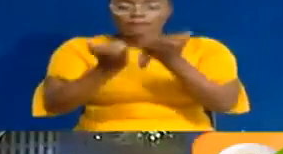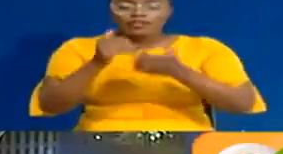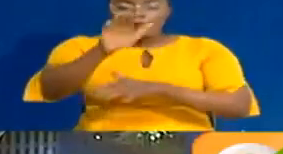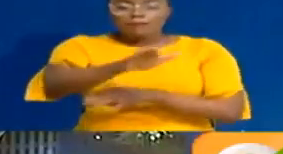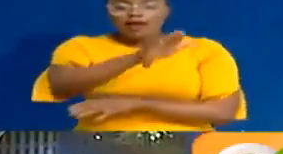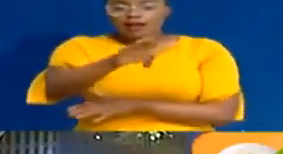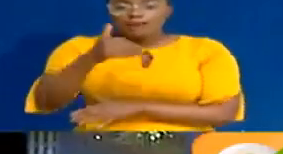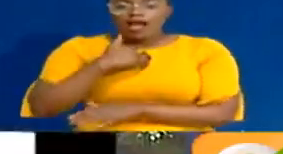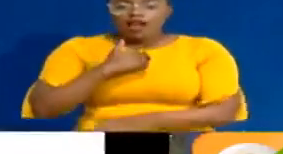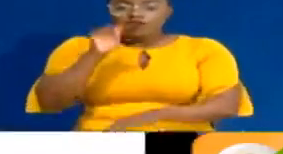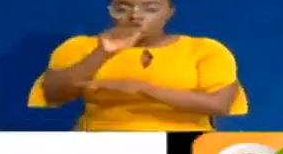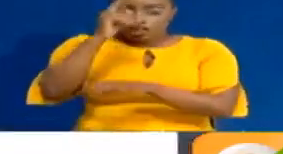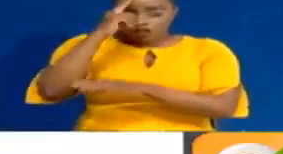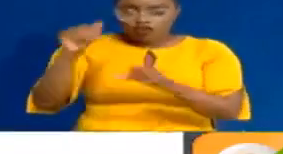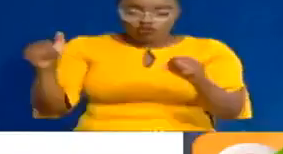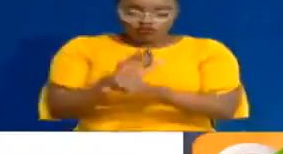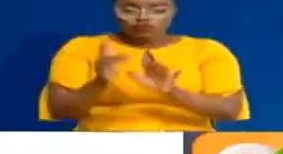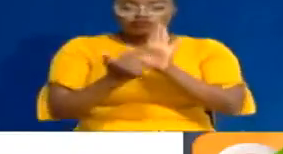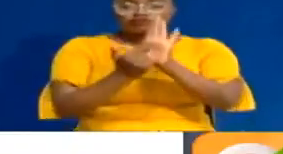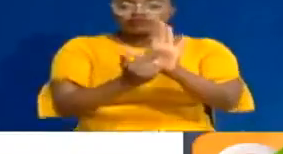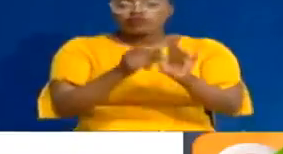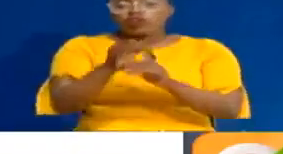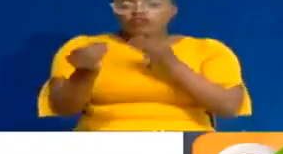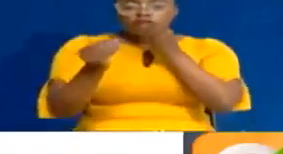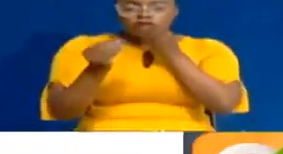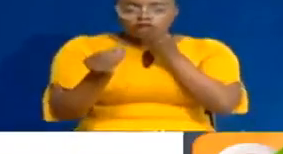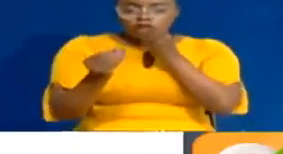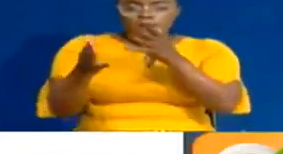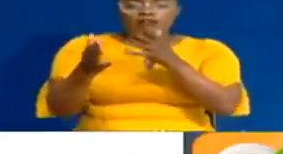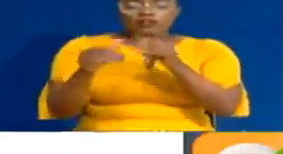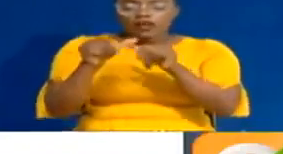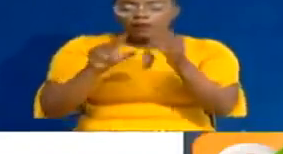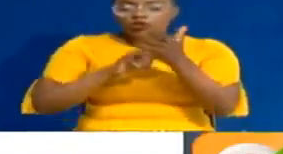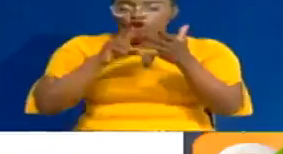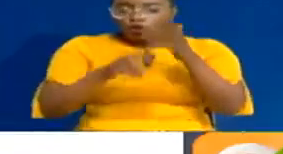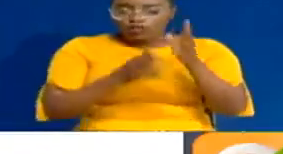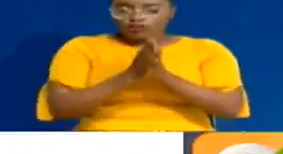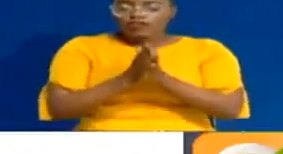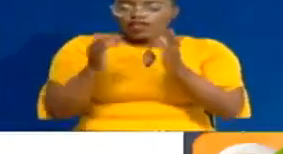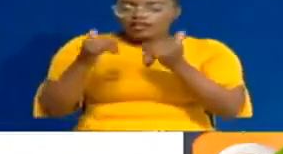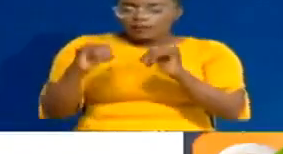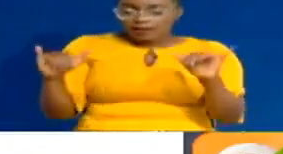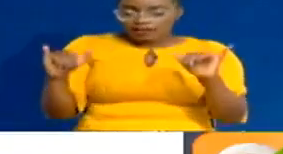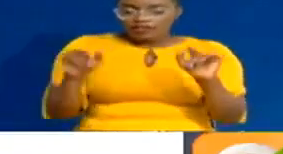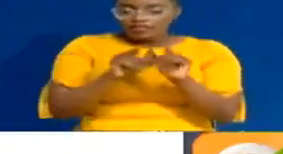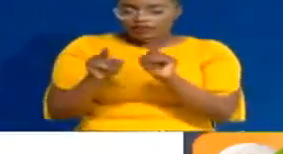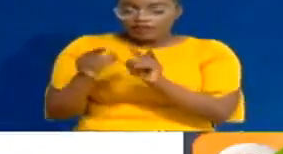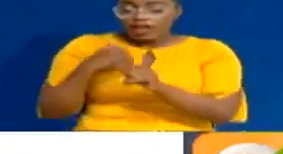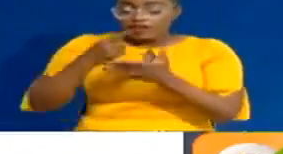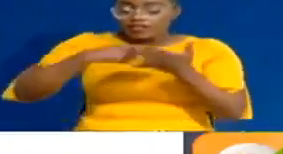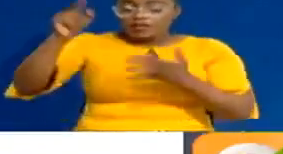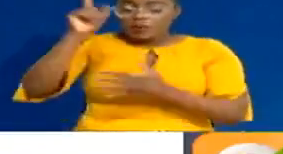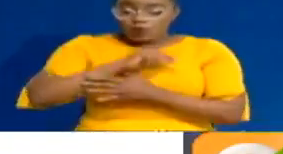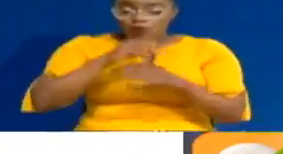And Parliament is demanding the full disclosure of details of contracts independent power producers have